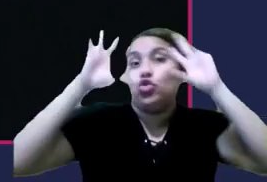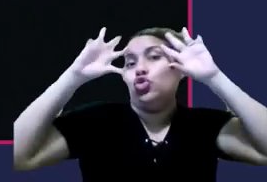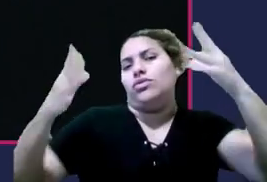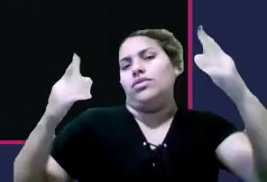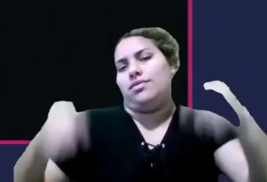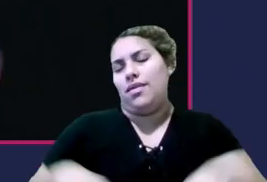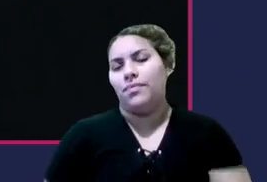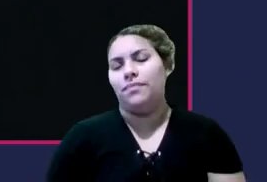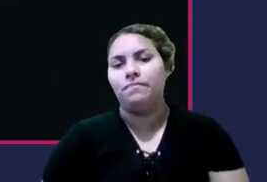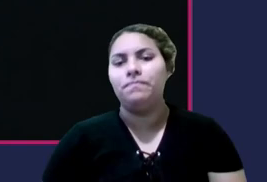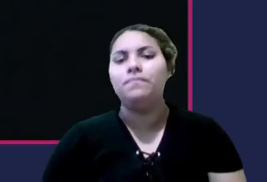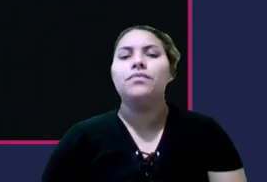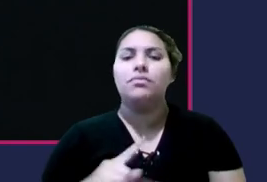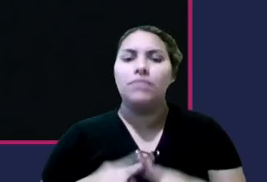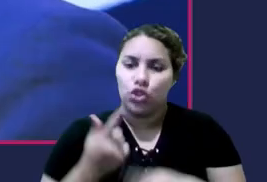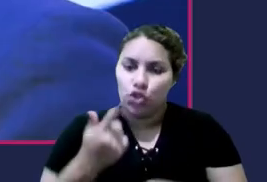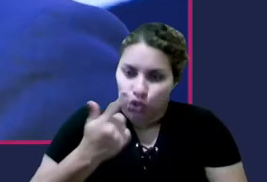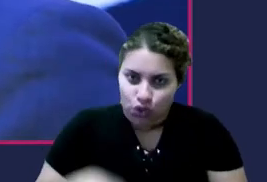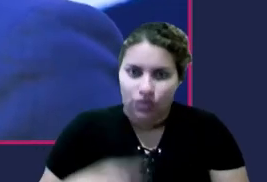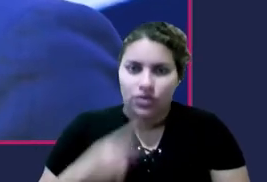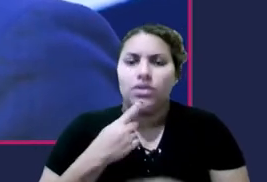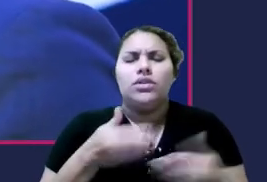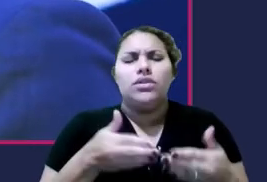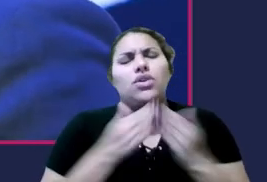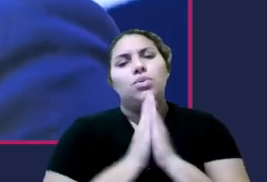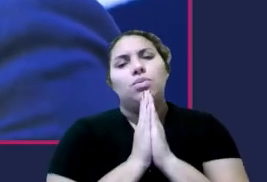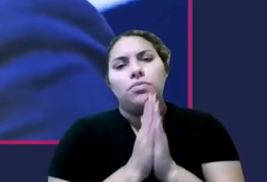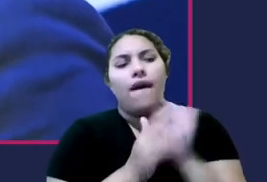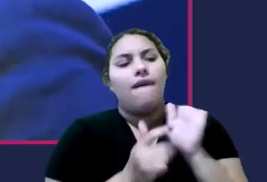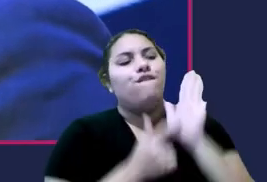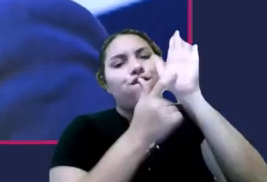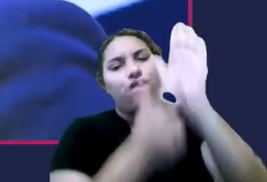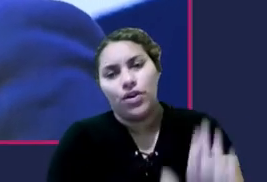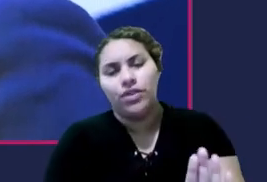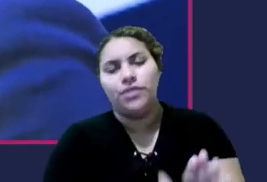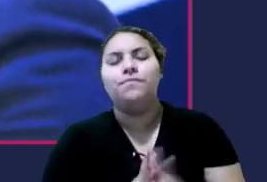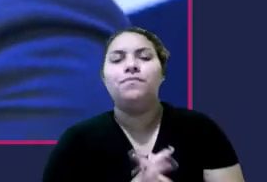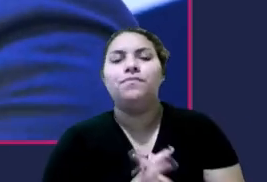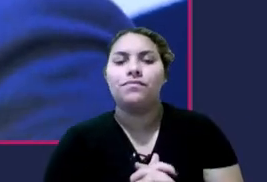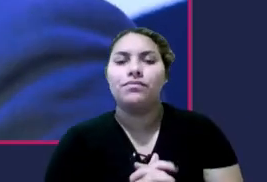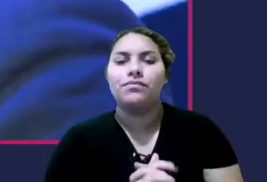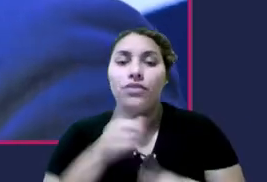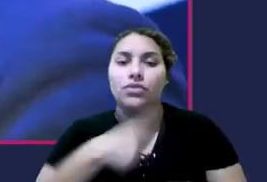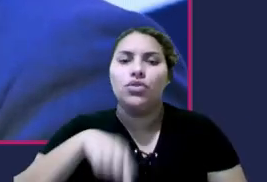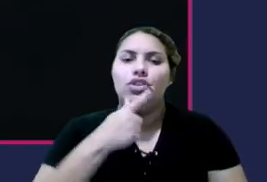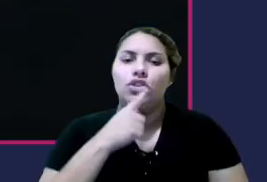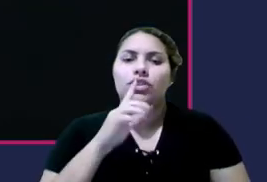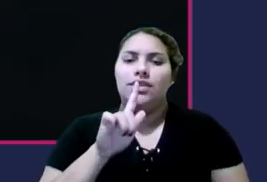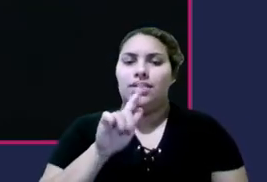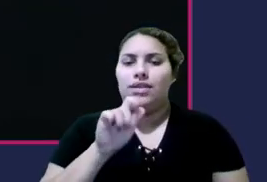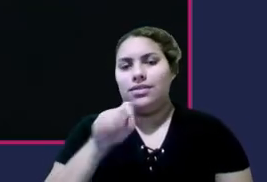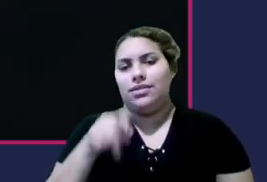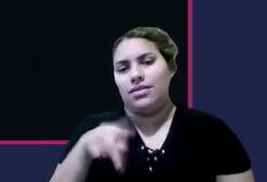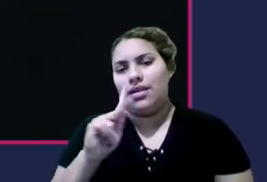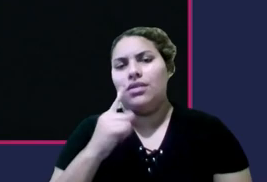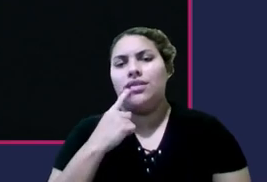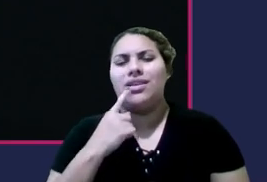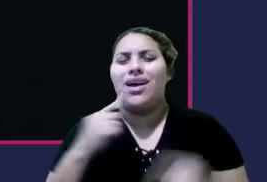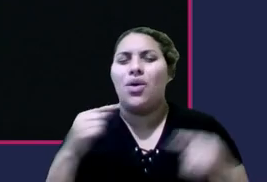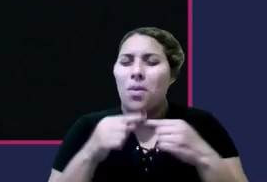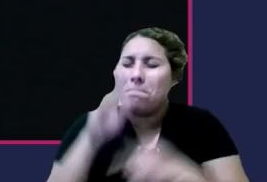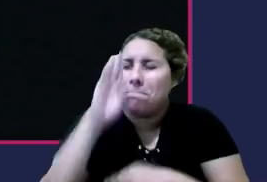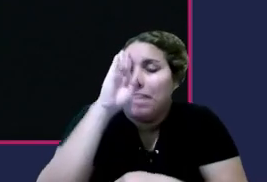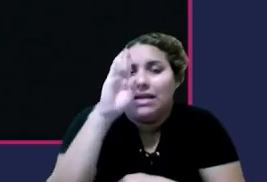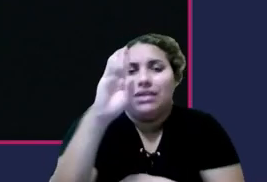point. But once again, us as GSK, and that's